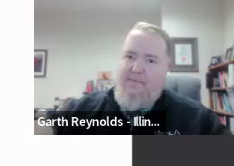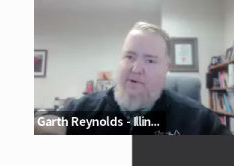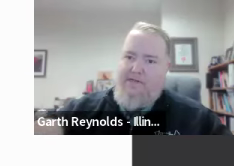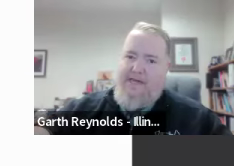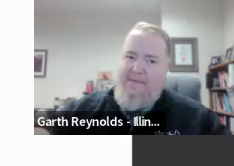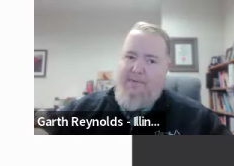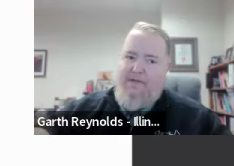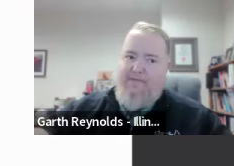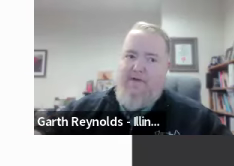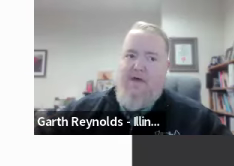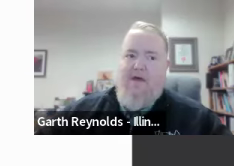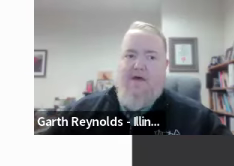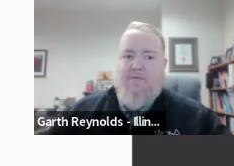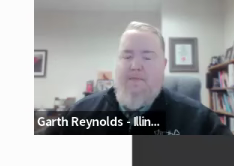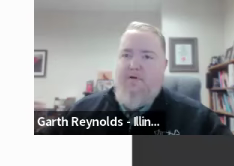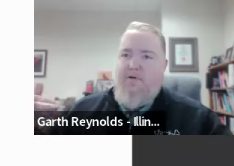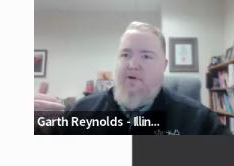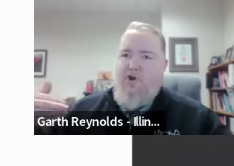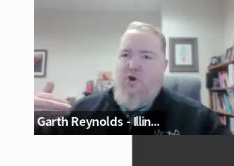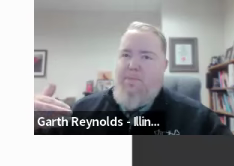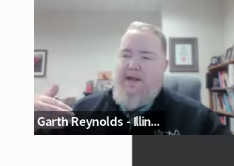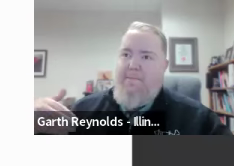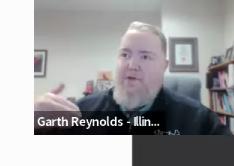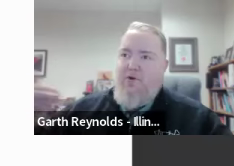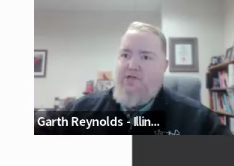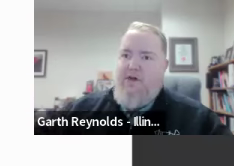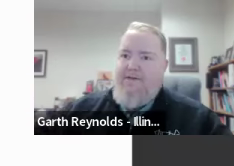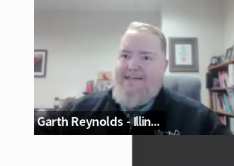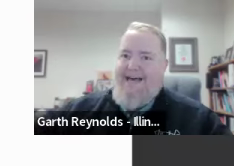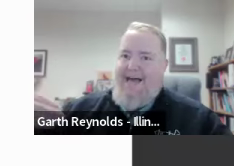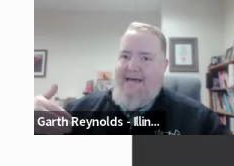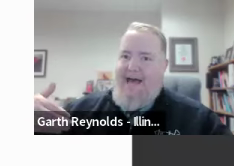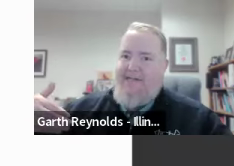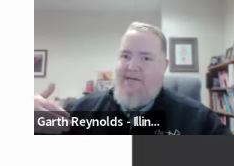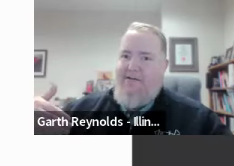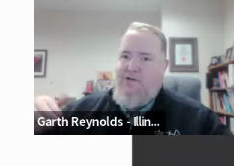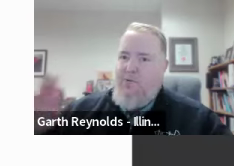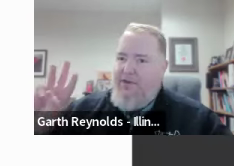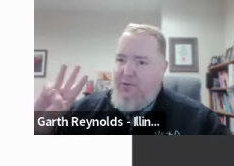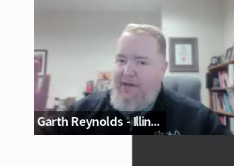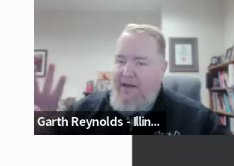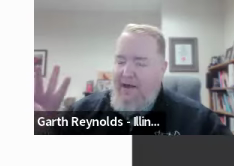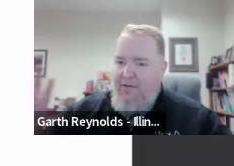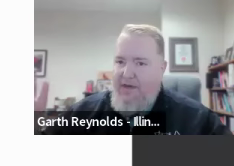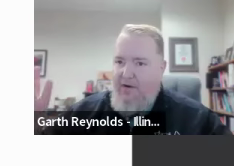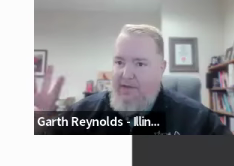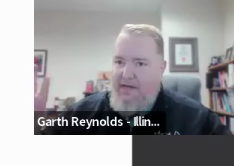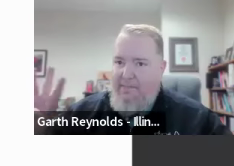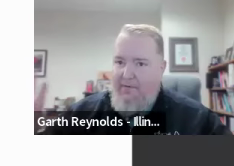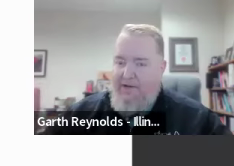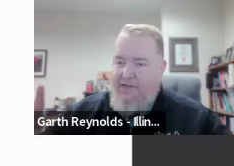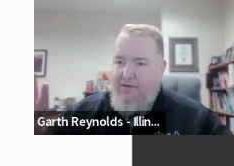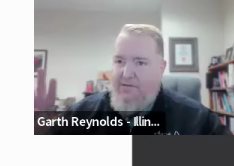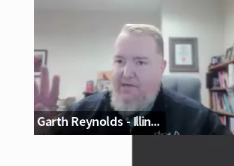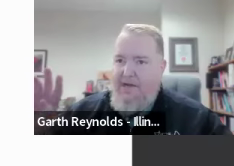just talking points. Keep it brief. Remember, you're opening up yourself as a contact. There's only 3 healthcare